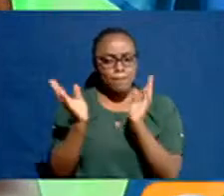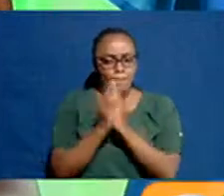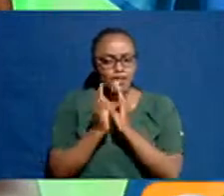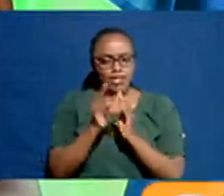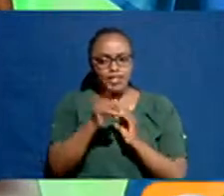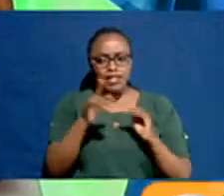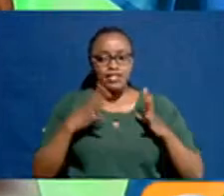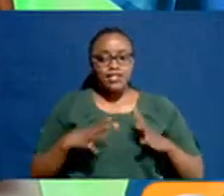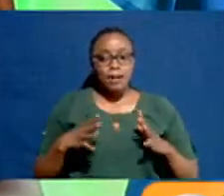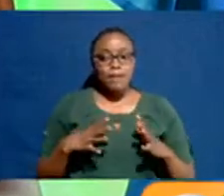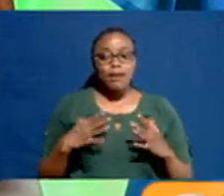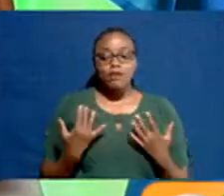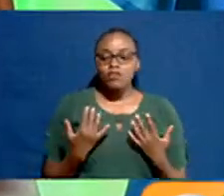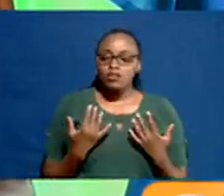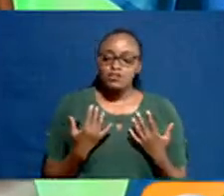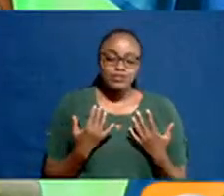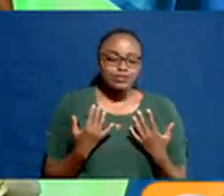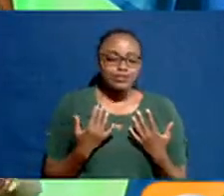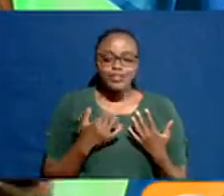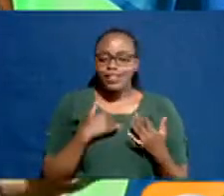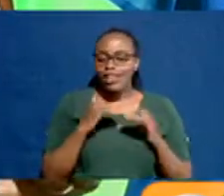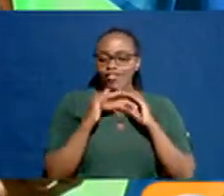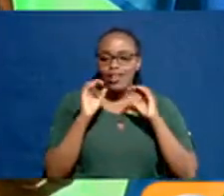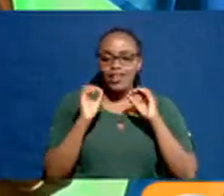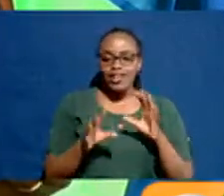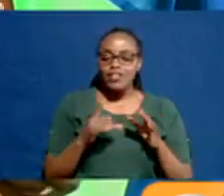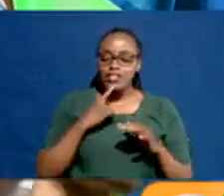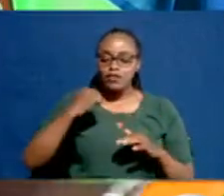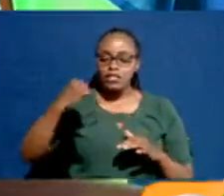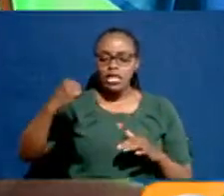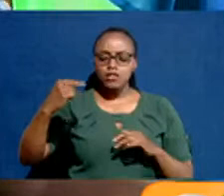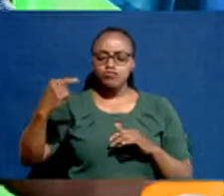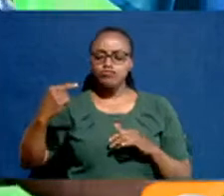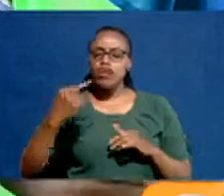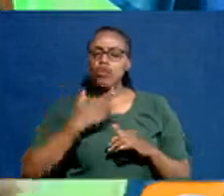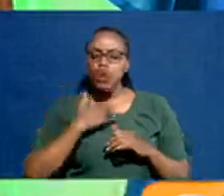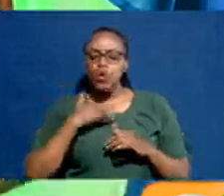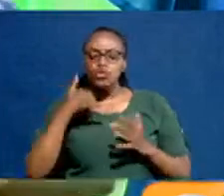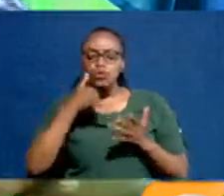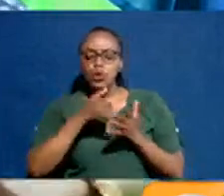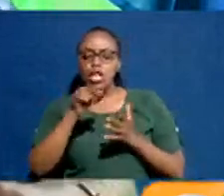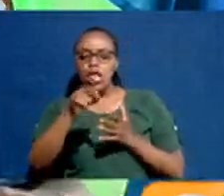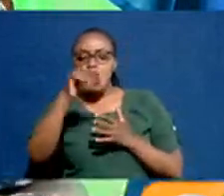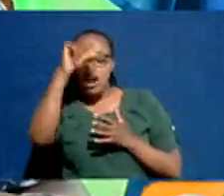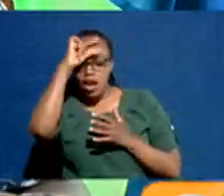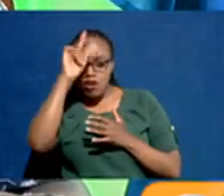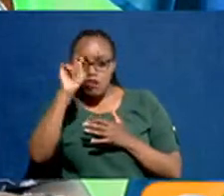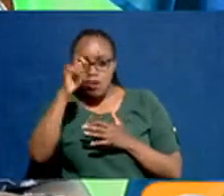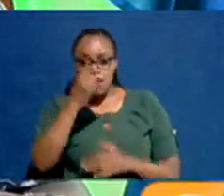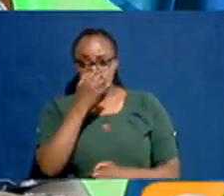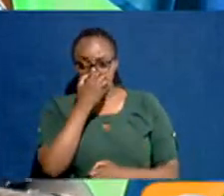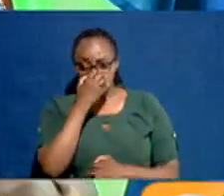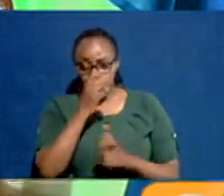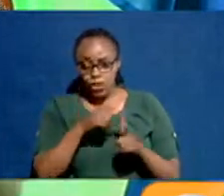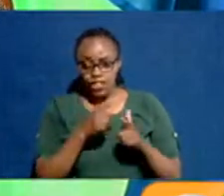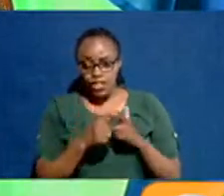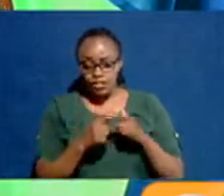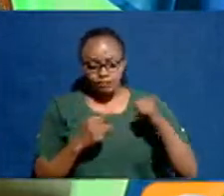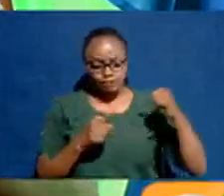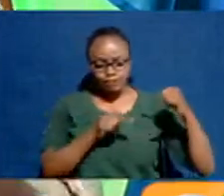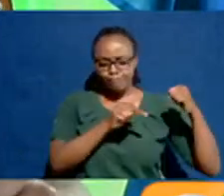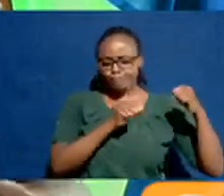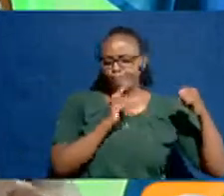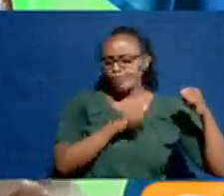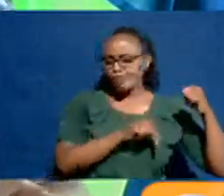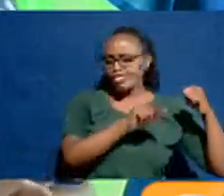people, they are speaking from both sides of the mouth. They are saying on one hand, we want to be included in the government of President William Ruto. On another hand,